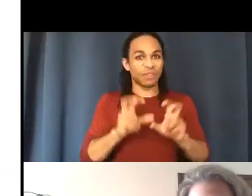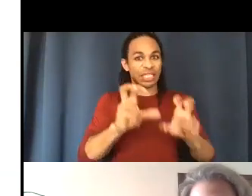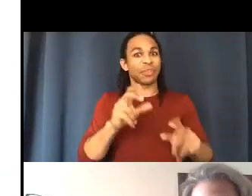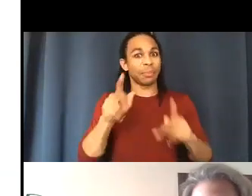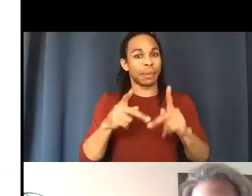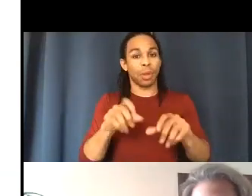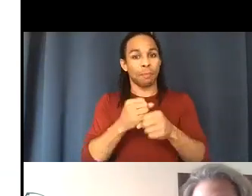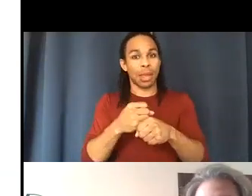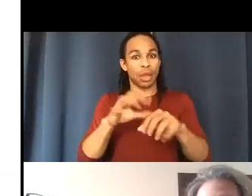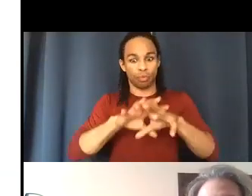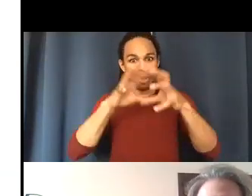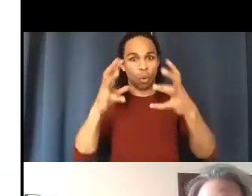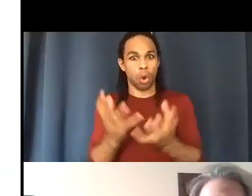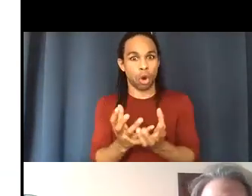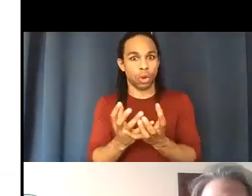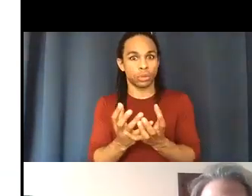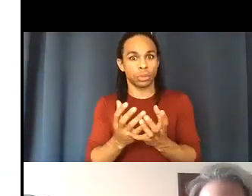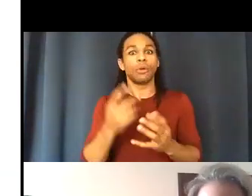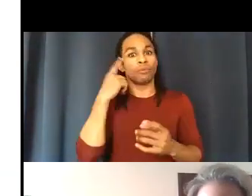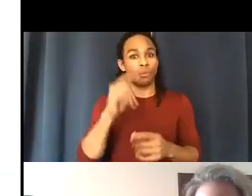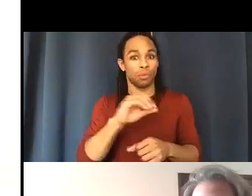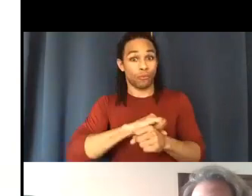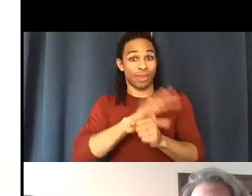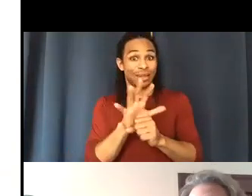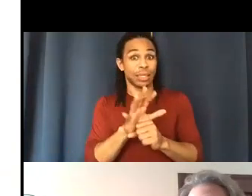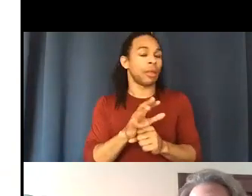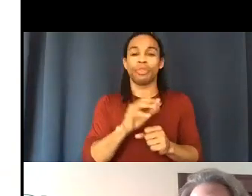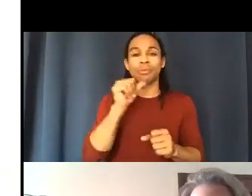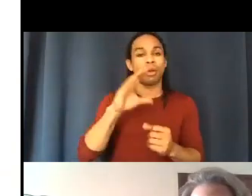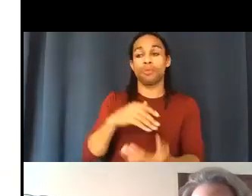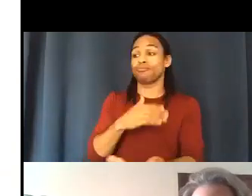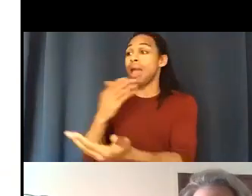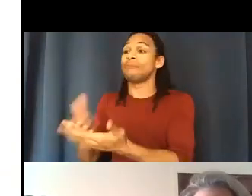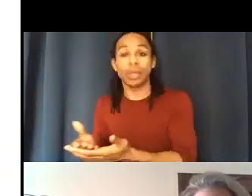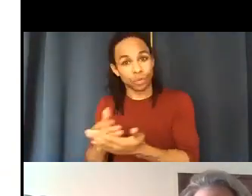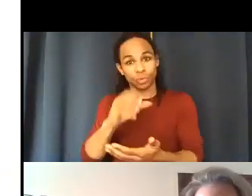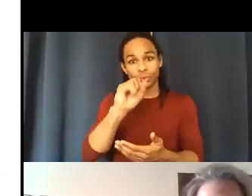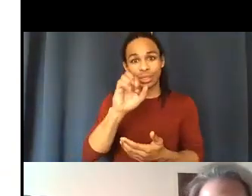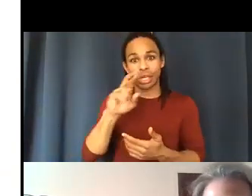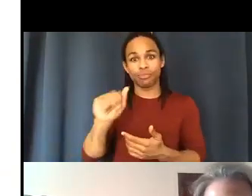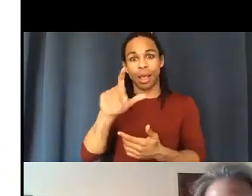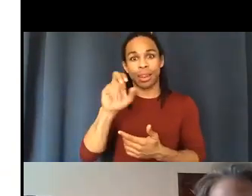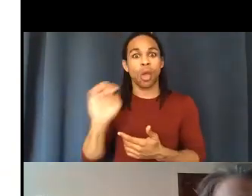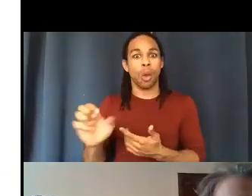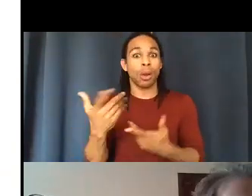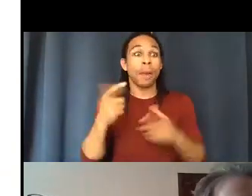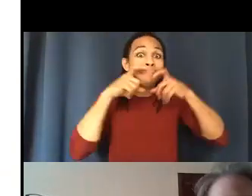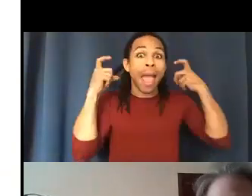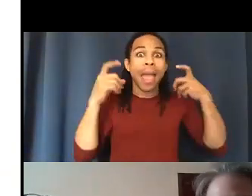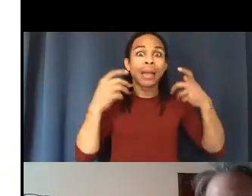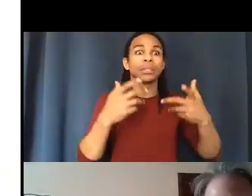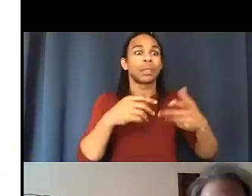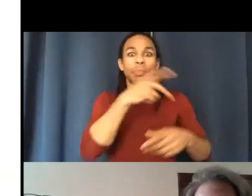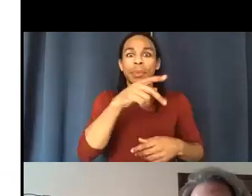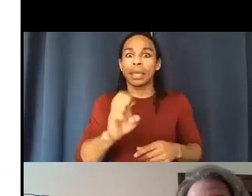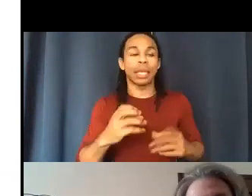like Sierra Leone. And in the news, at least in the American media, which occasionally I look at